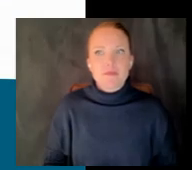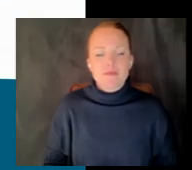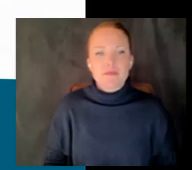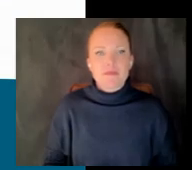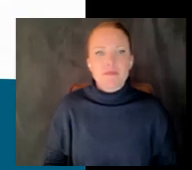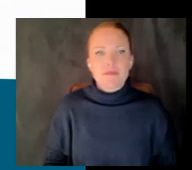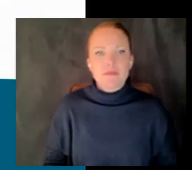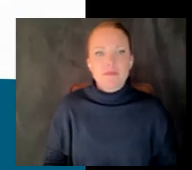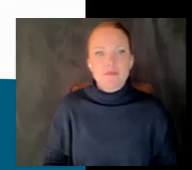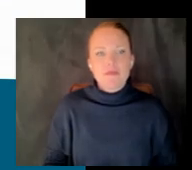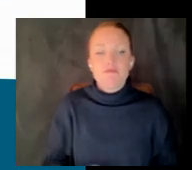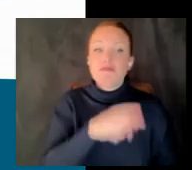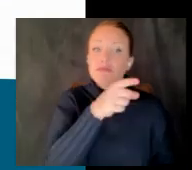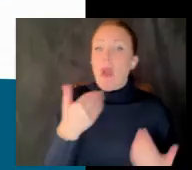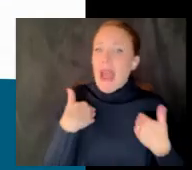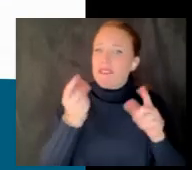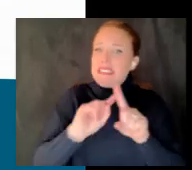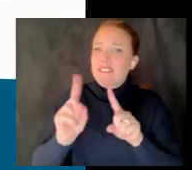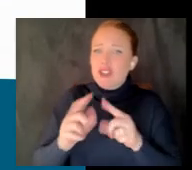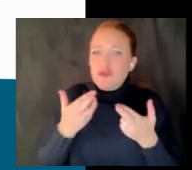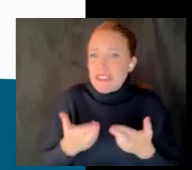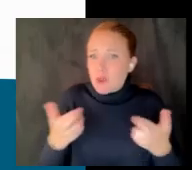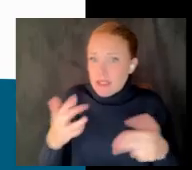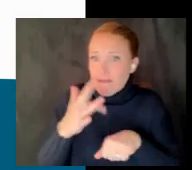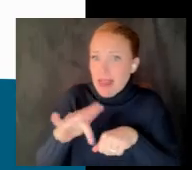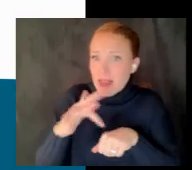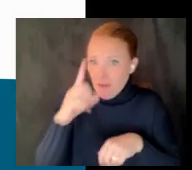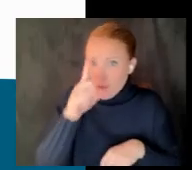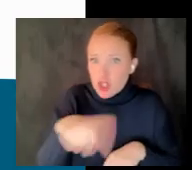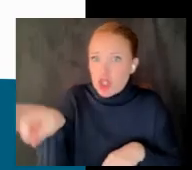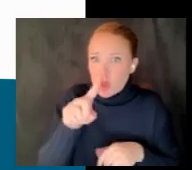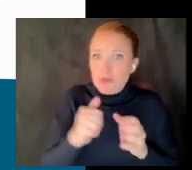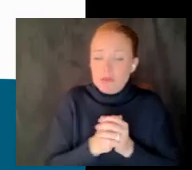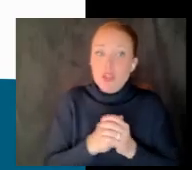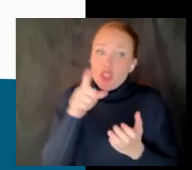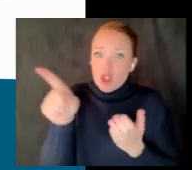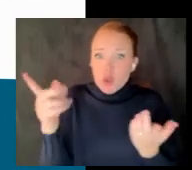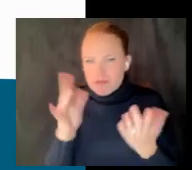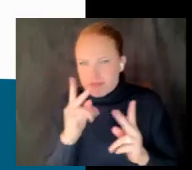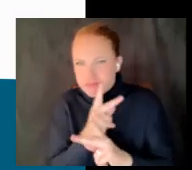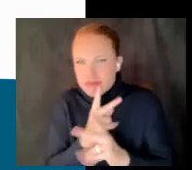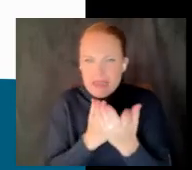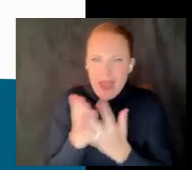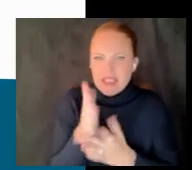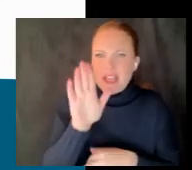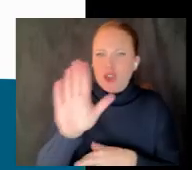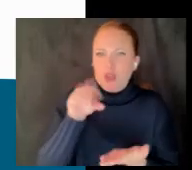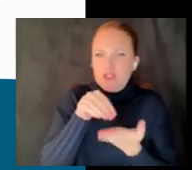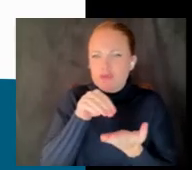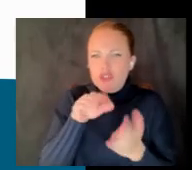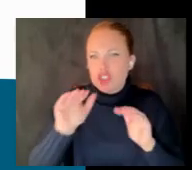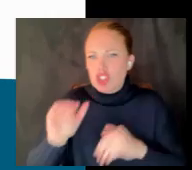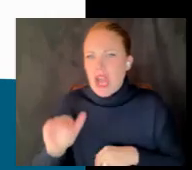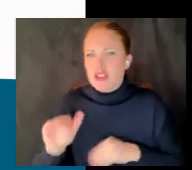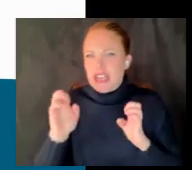There's a variety of resources available to you as you navigate to your child's educational needs. At the school level, you